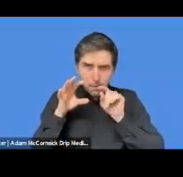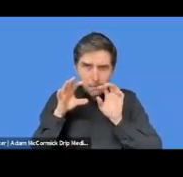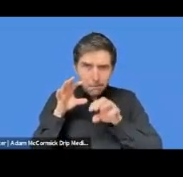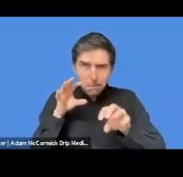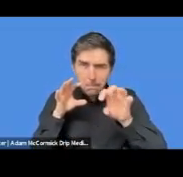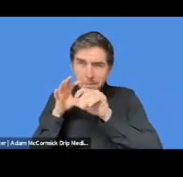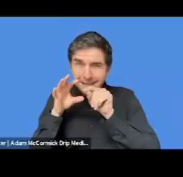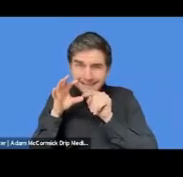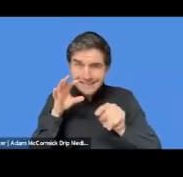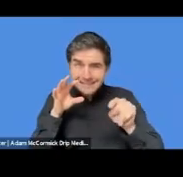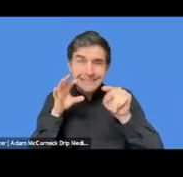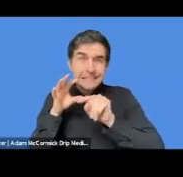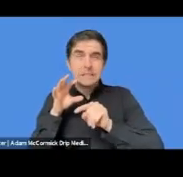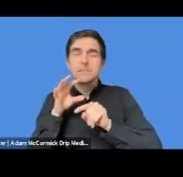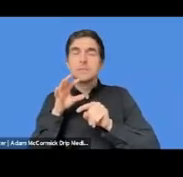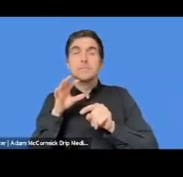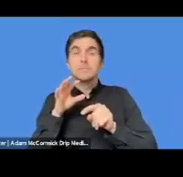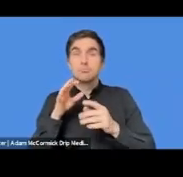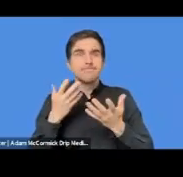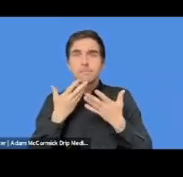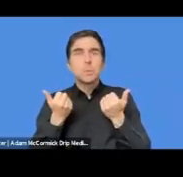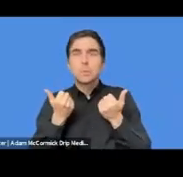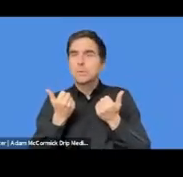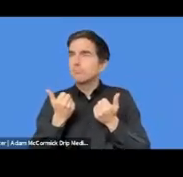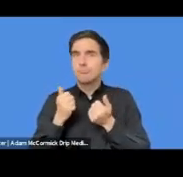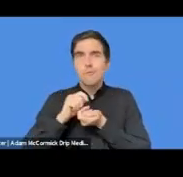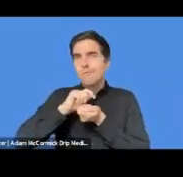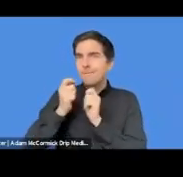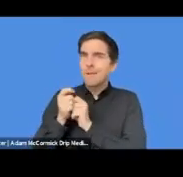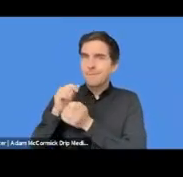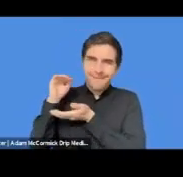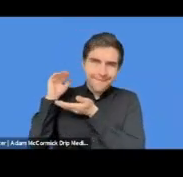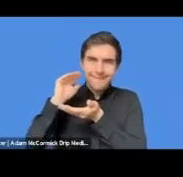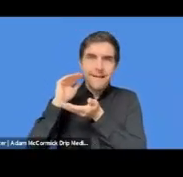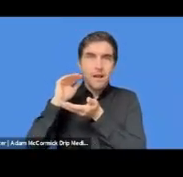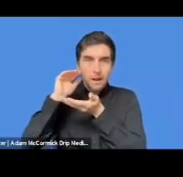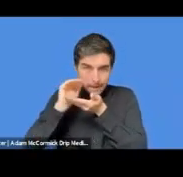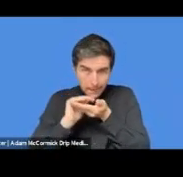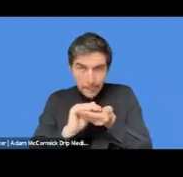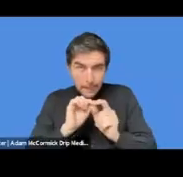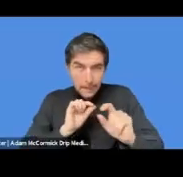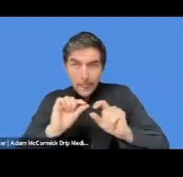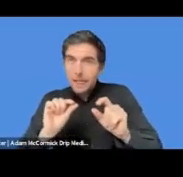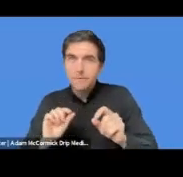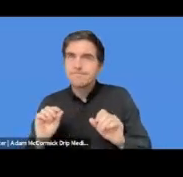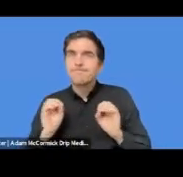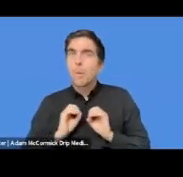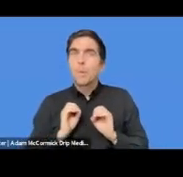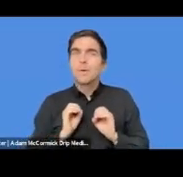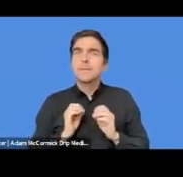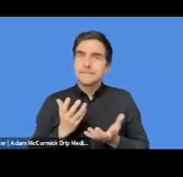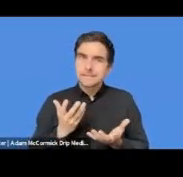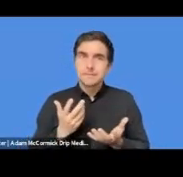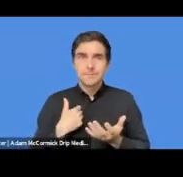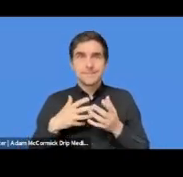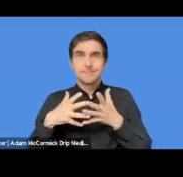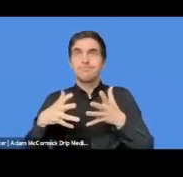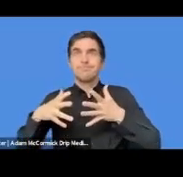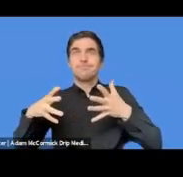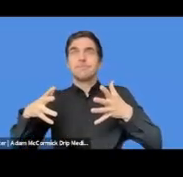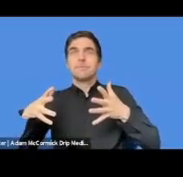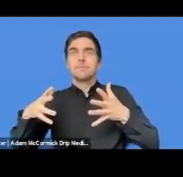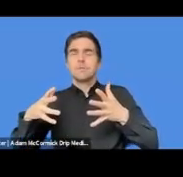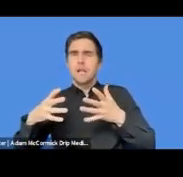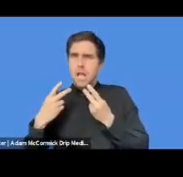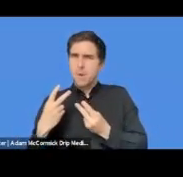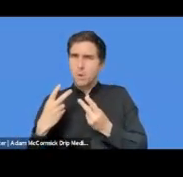a transform package. So even as we were being capacity built, we also felt it was very important to also capacity